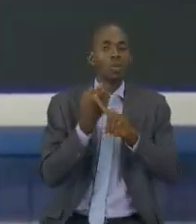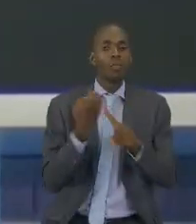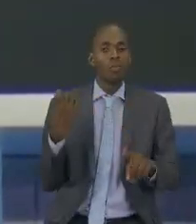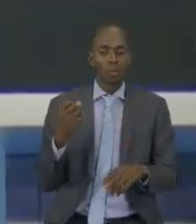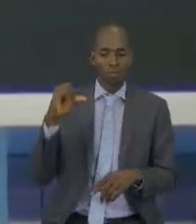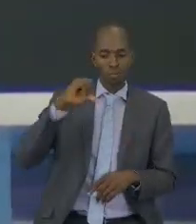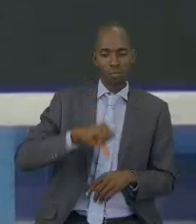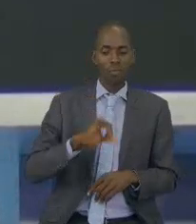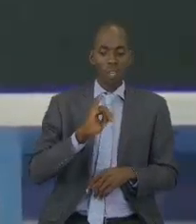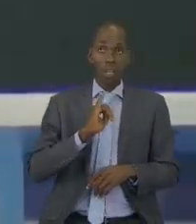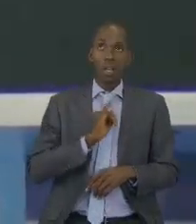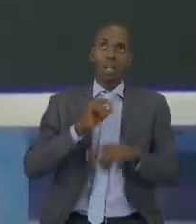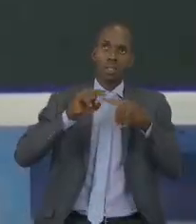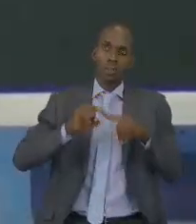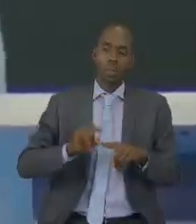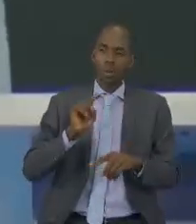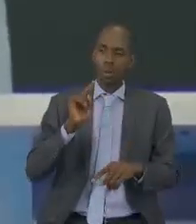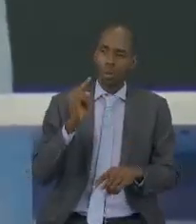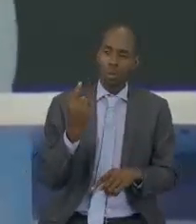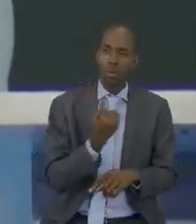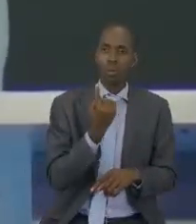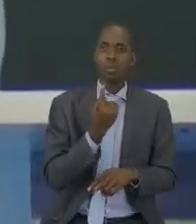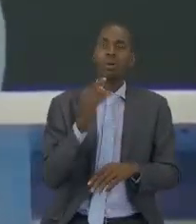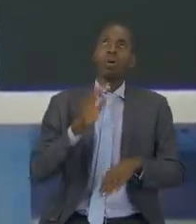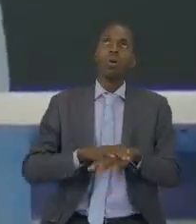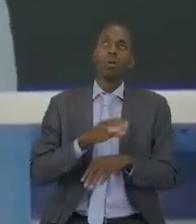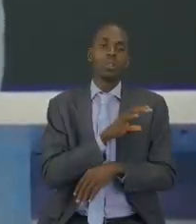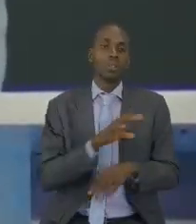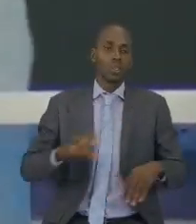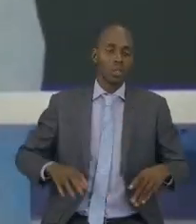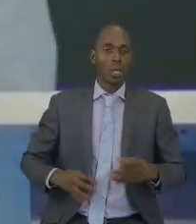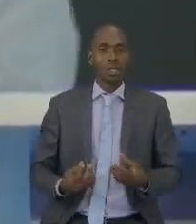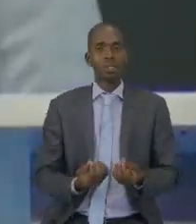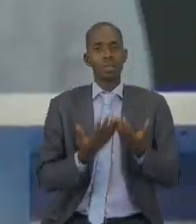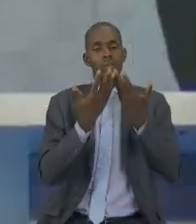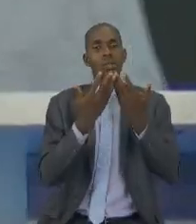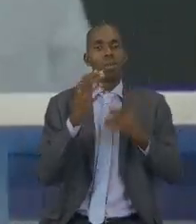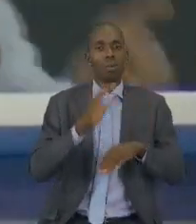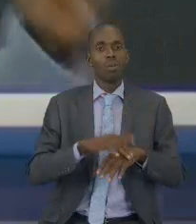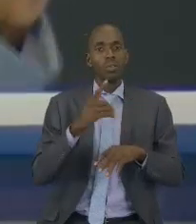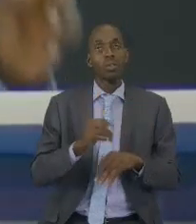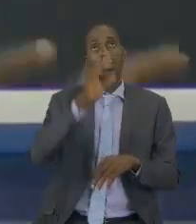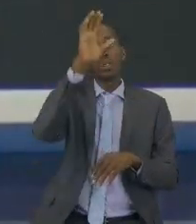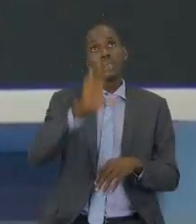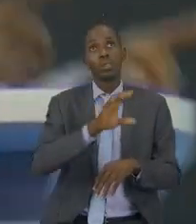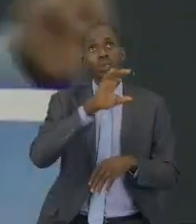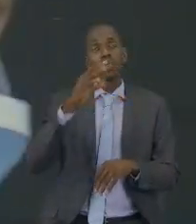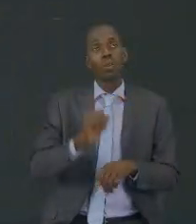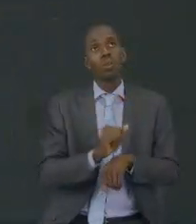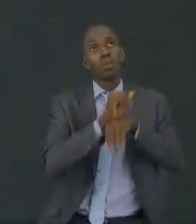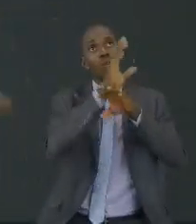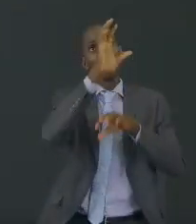I depend only on Christ's atonement on the cross of Calvary. The moment